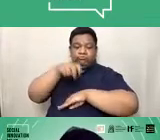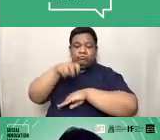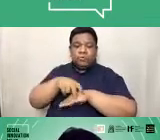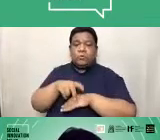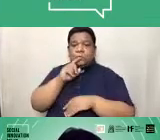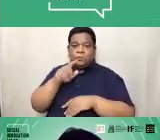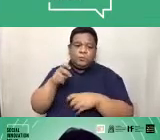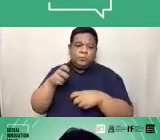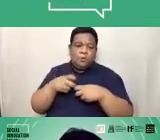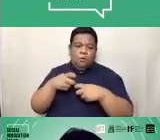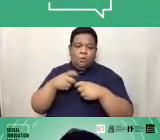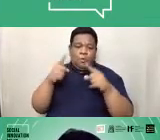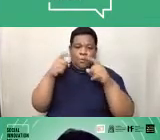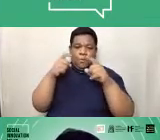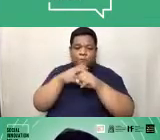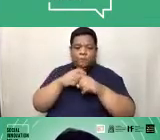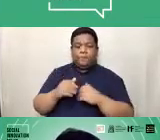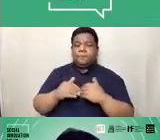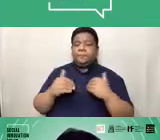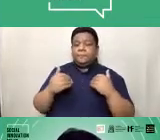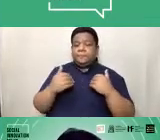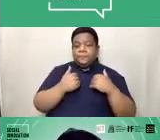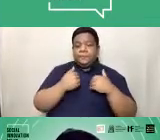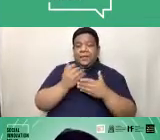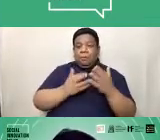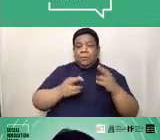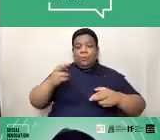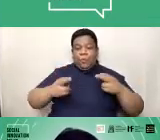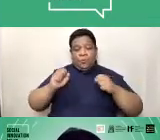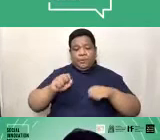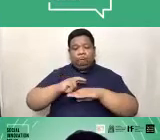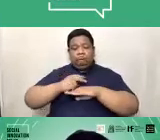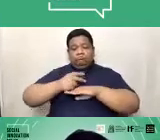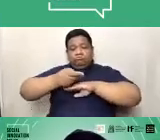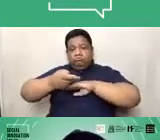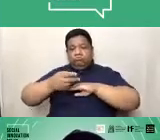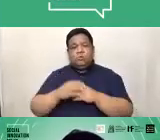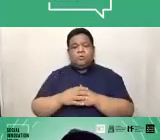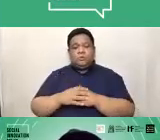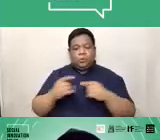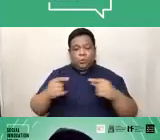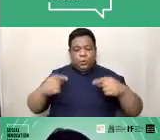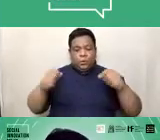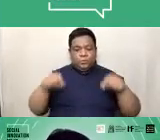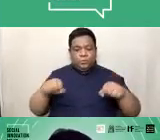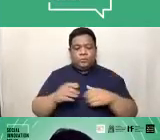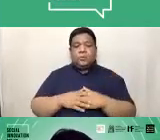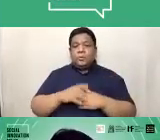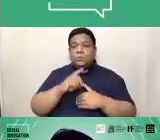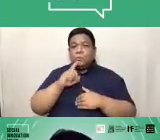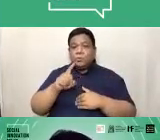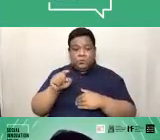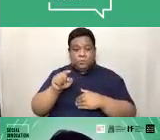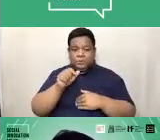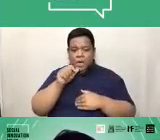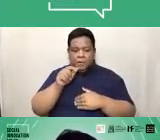these. They've designed robots that roll, probably the most basic if you'd imagine. But certainly these robots don't look